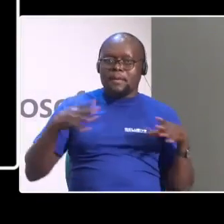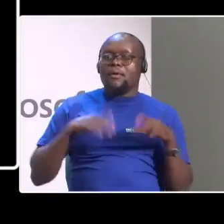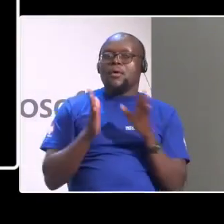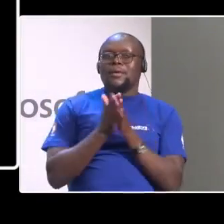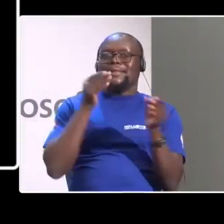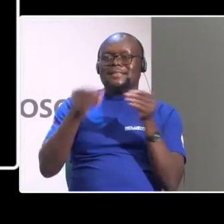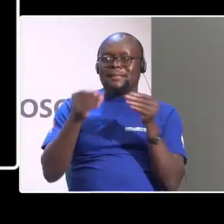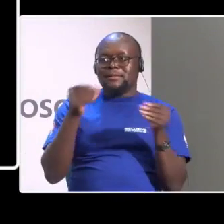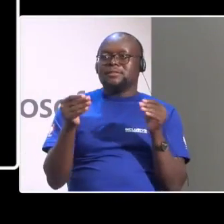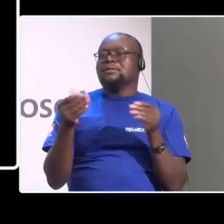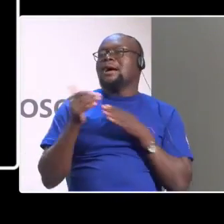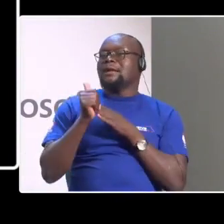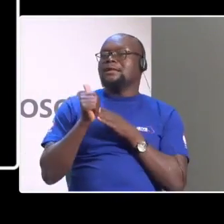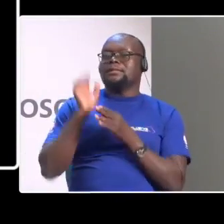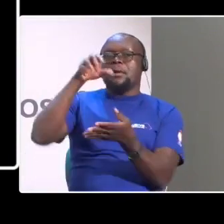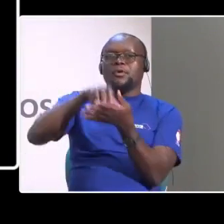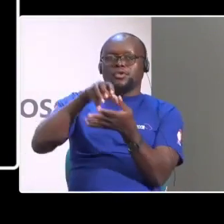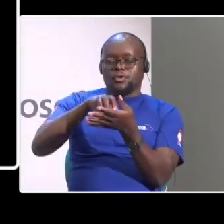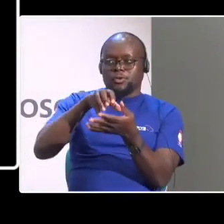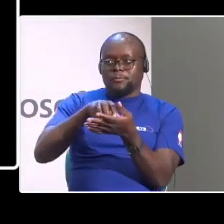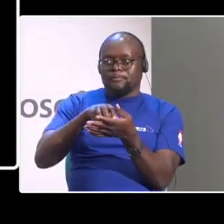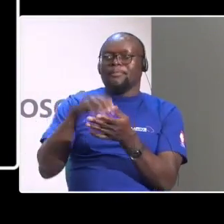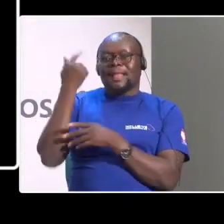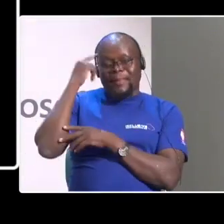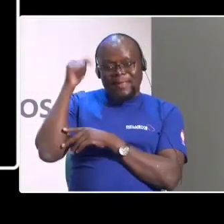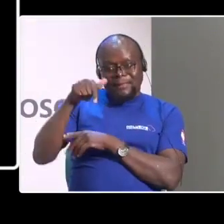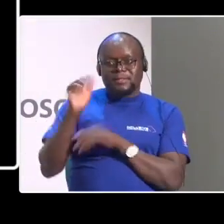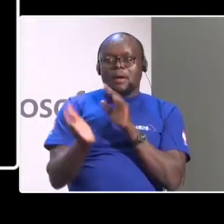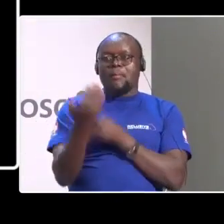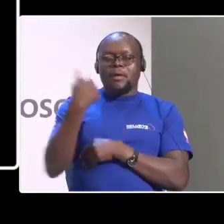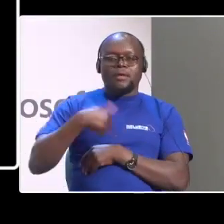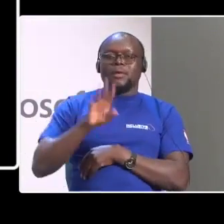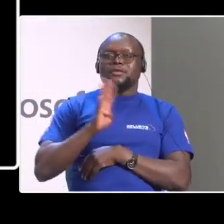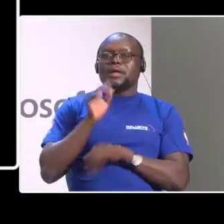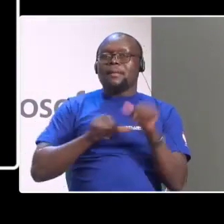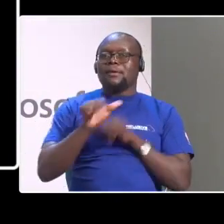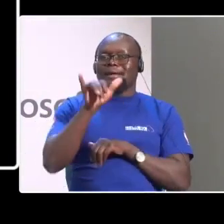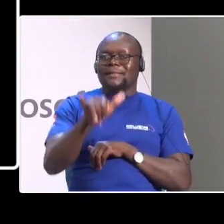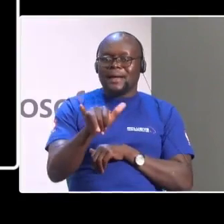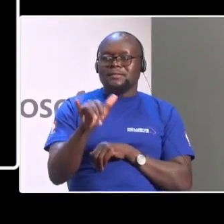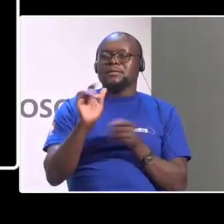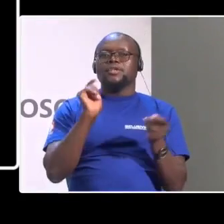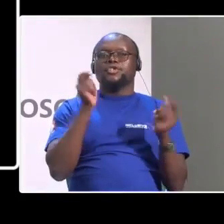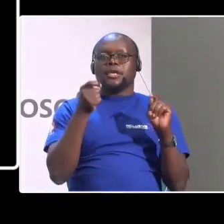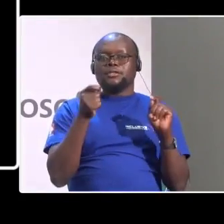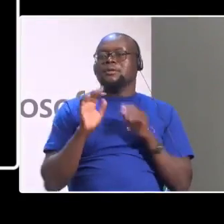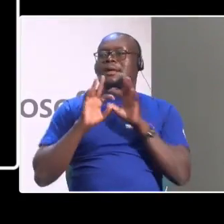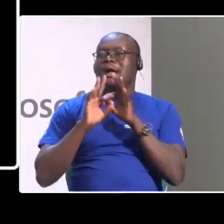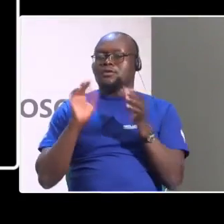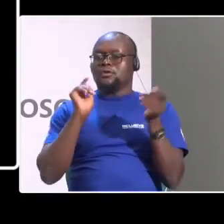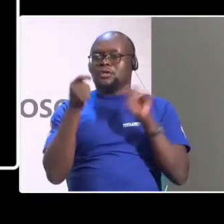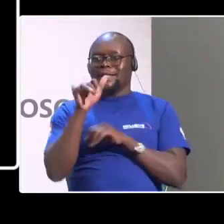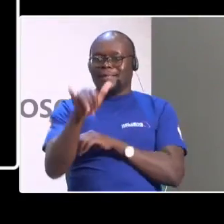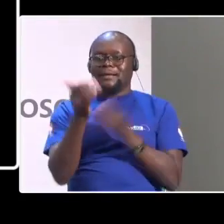with disabilities in a leadership position. And I think this morning we were talking about that evolution, that cultural change